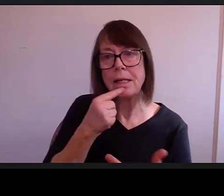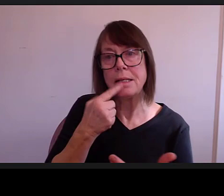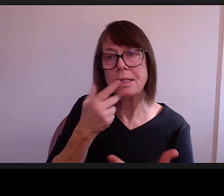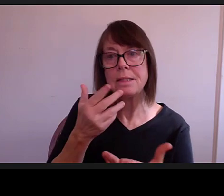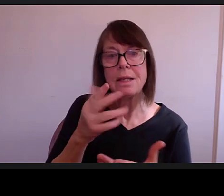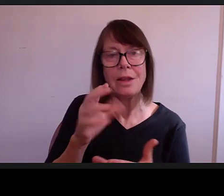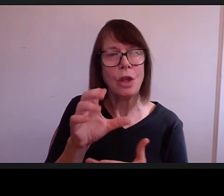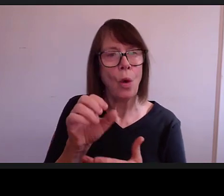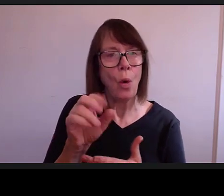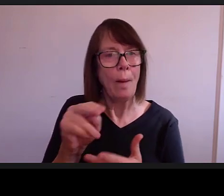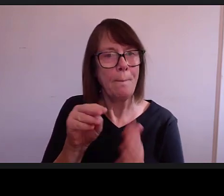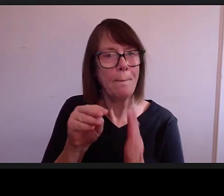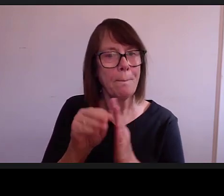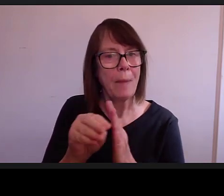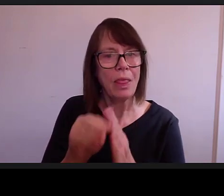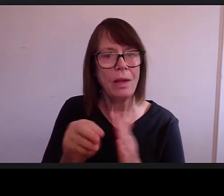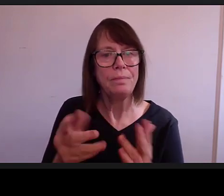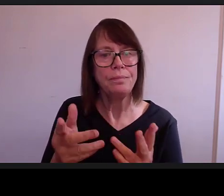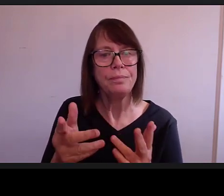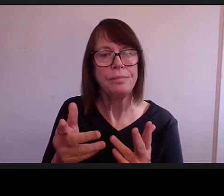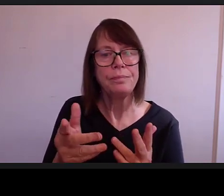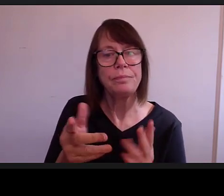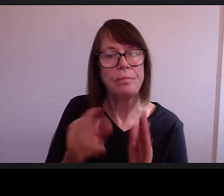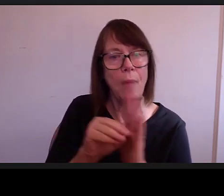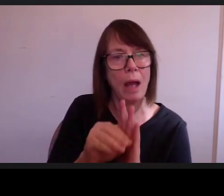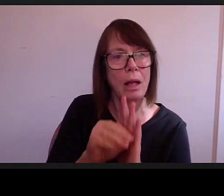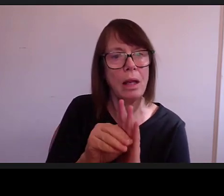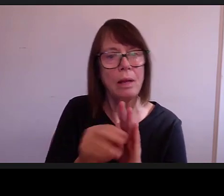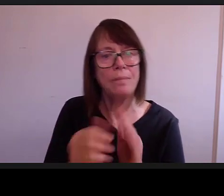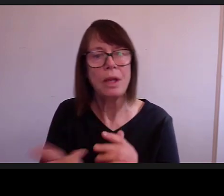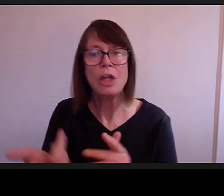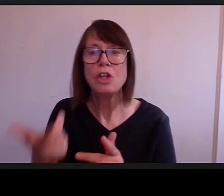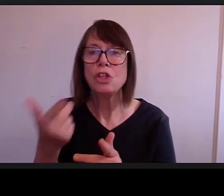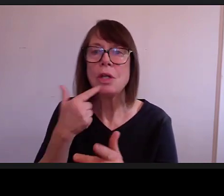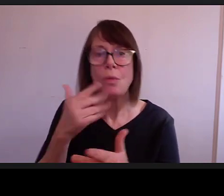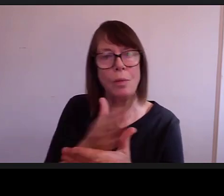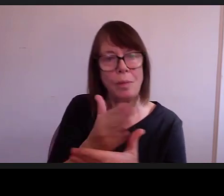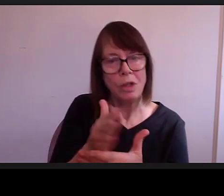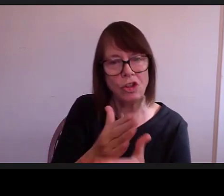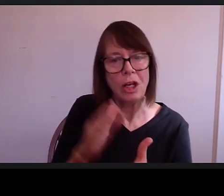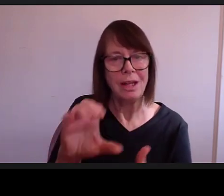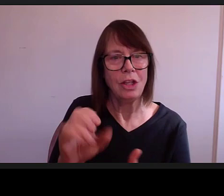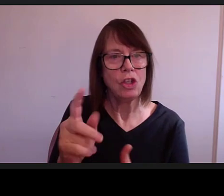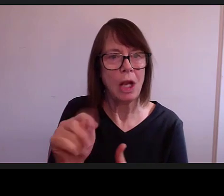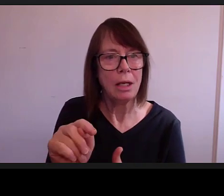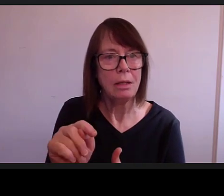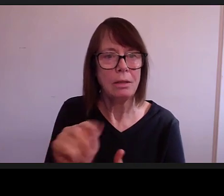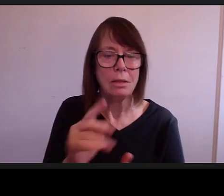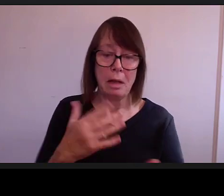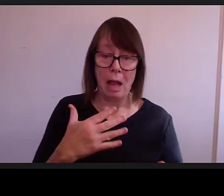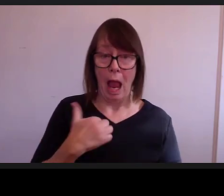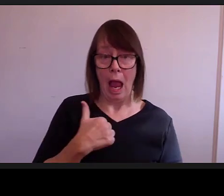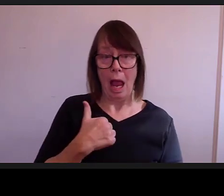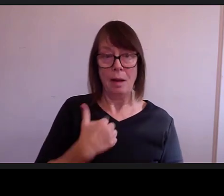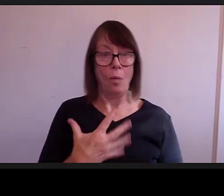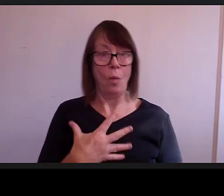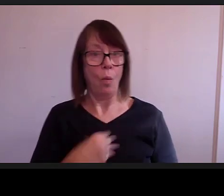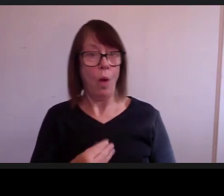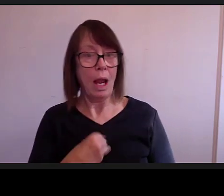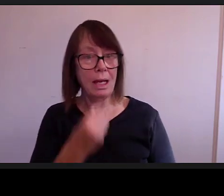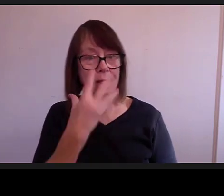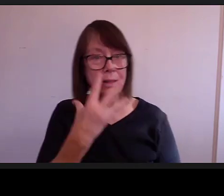in the chat and the post-event materials, is one of being middle class, of being white,